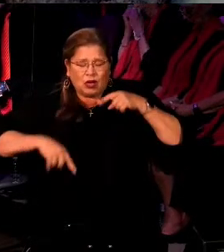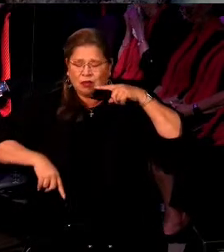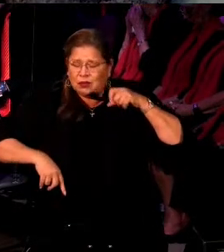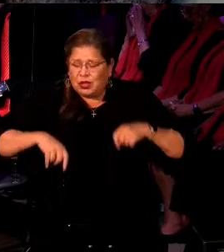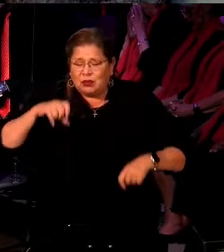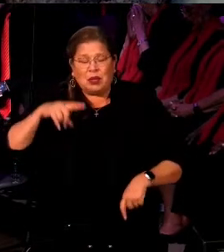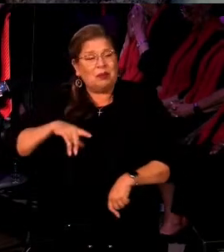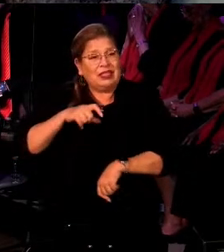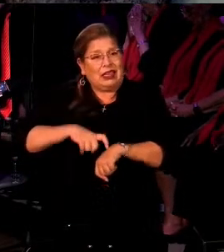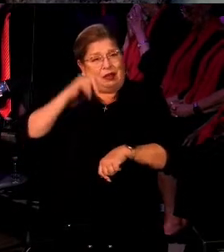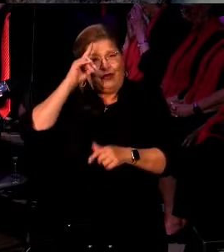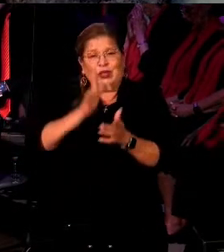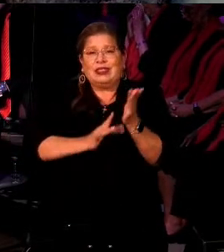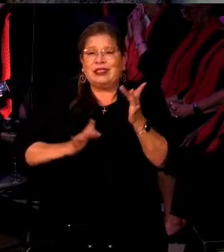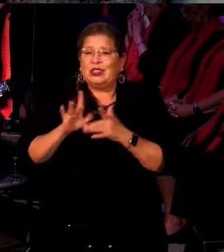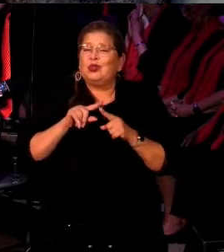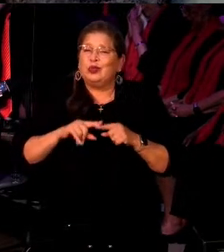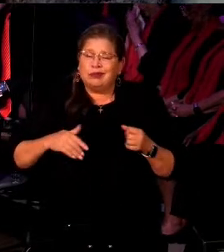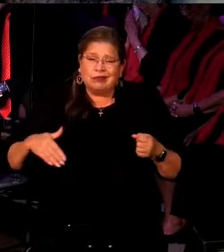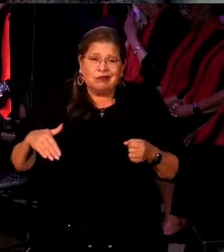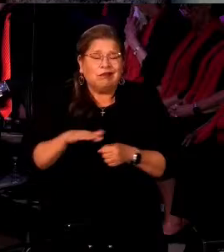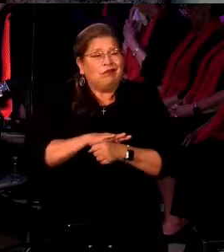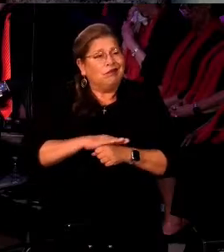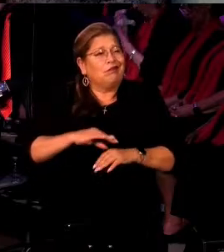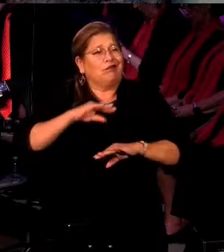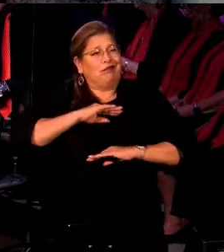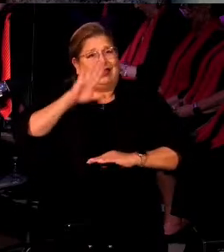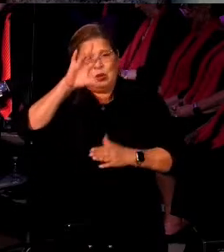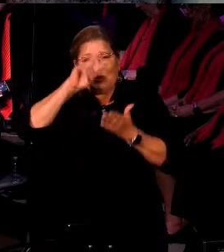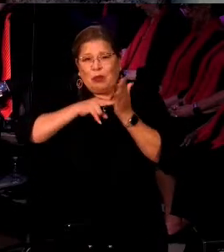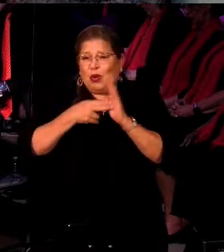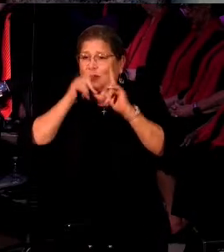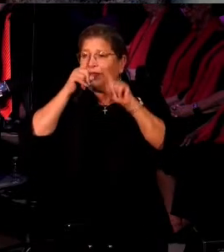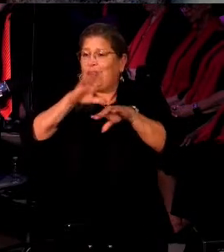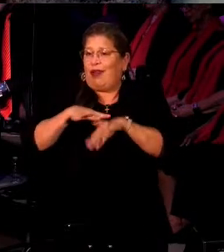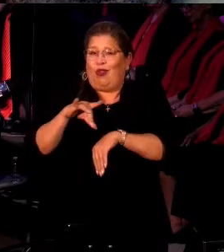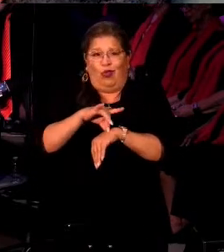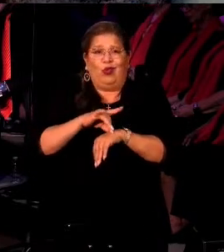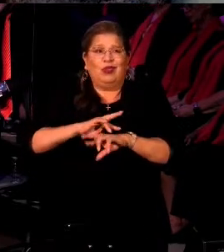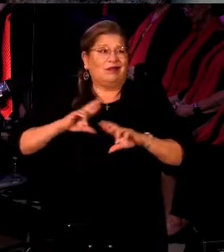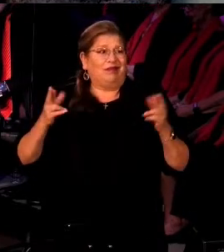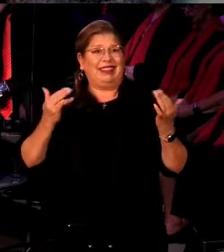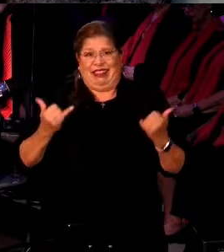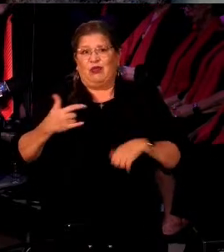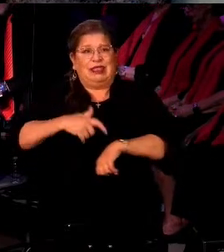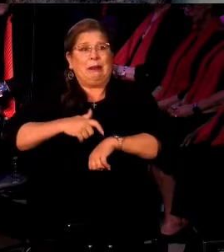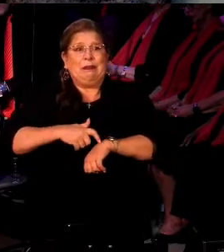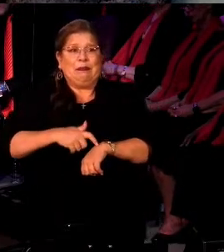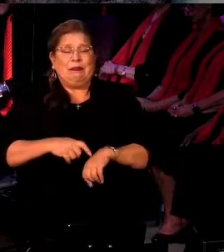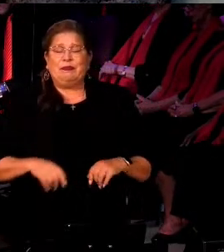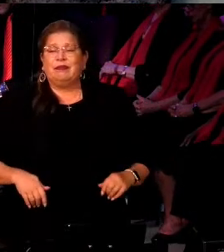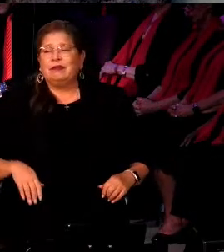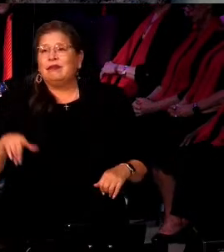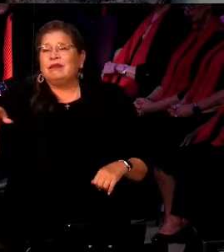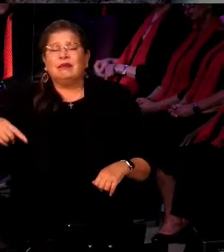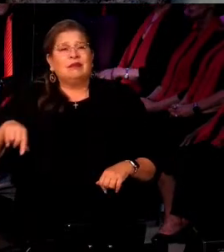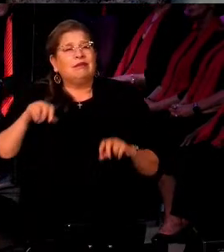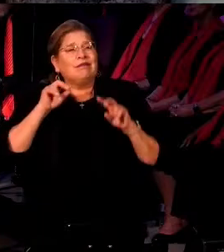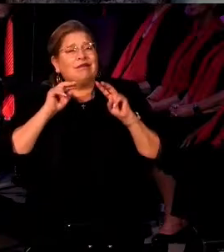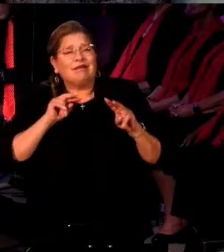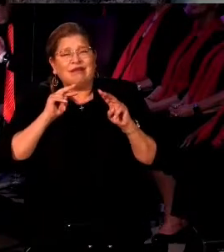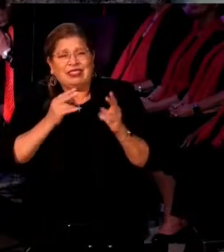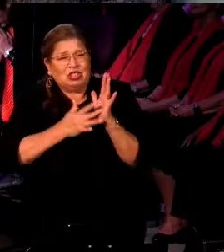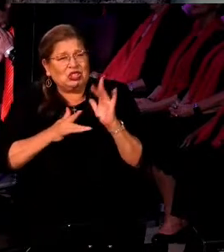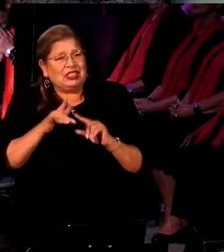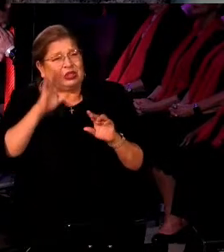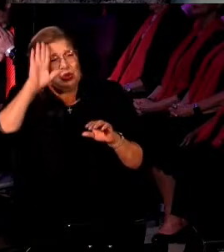time for Jesus to completely fulfill his purpose on earth was at hand. The anticipation of the physical